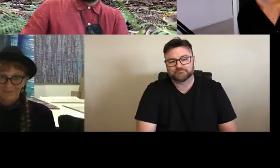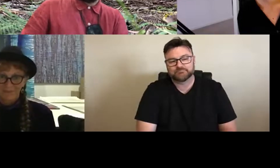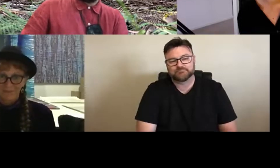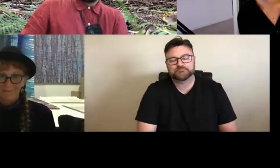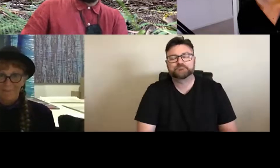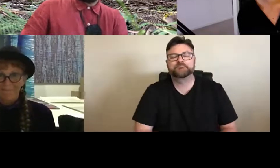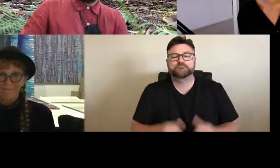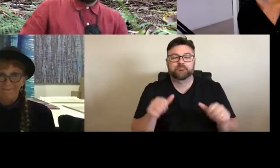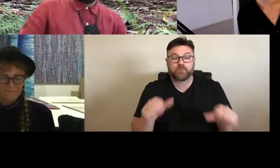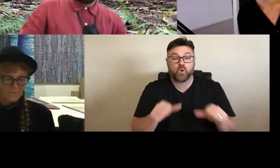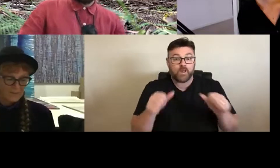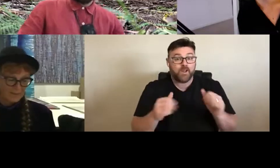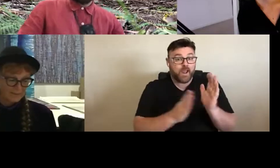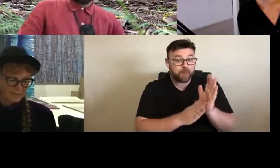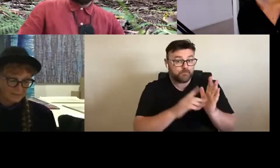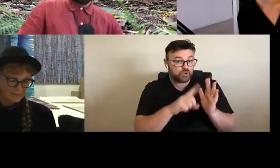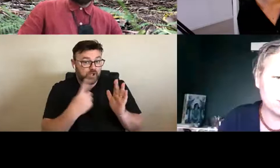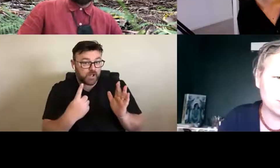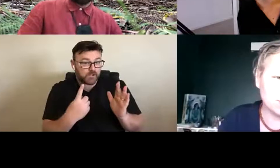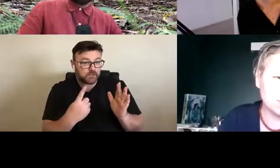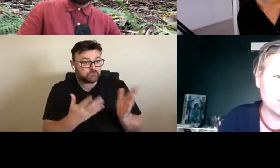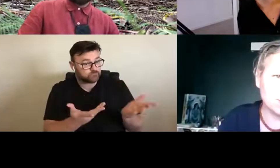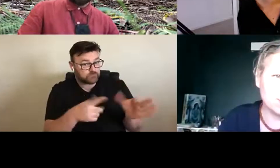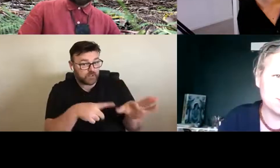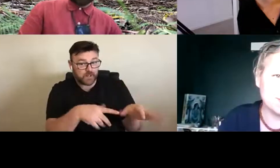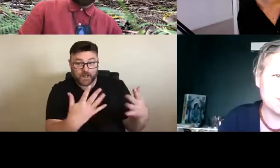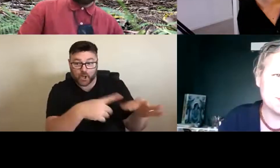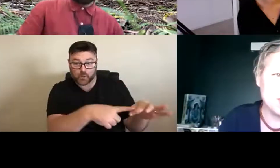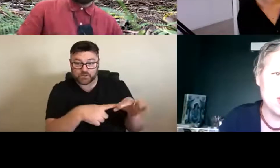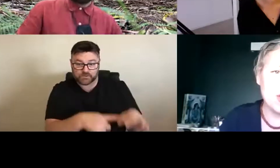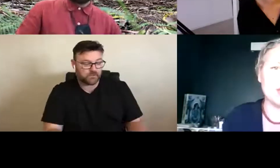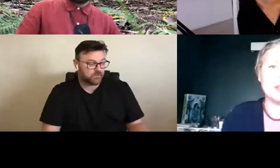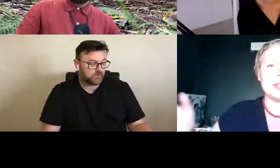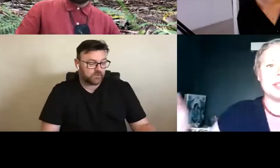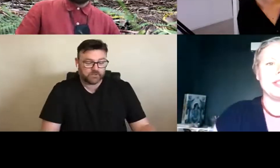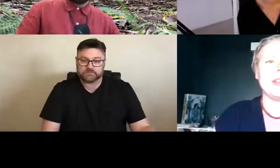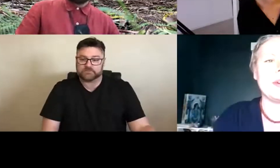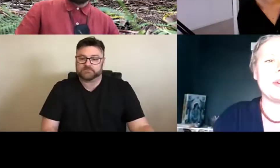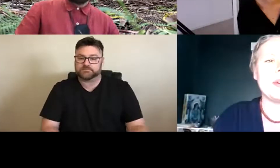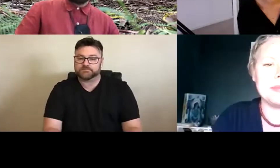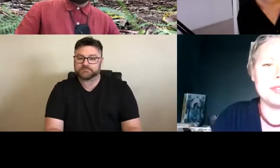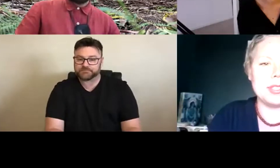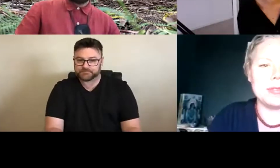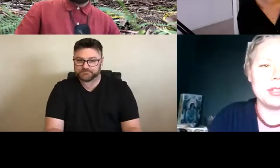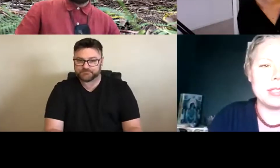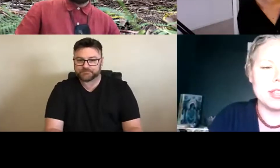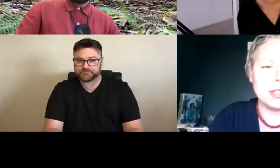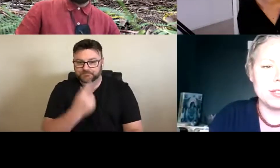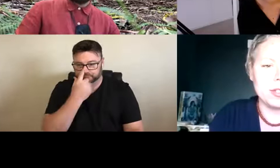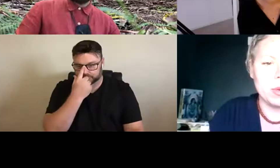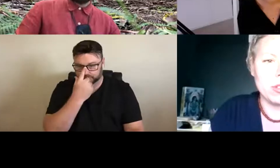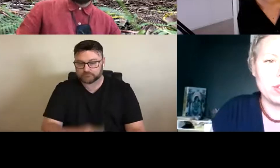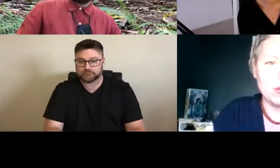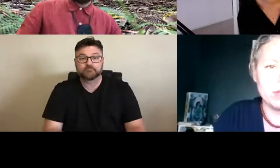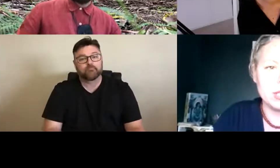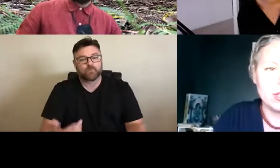Okay, MJ, are there any questions? Hi. Just firstly, thank you